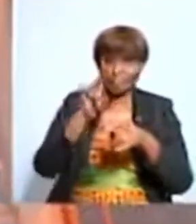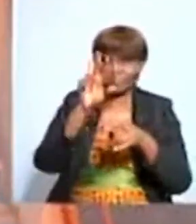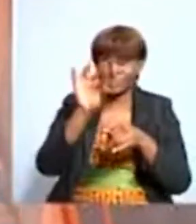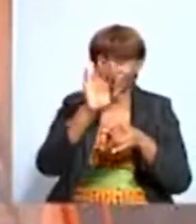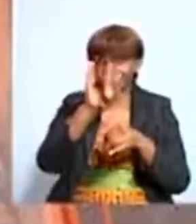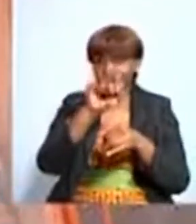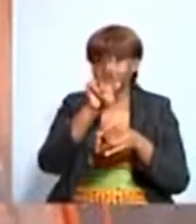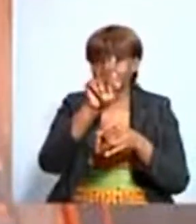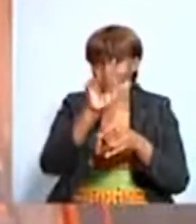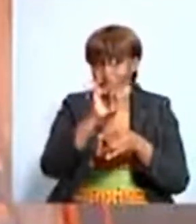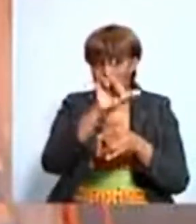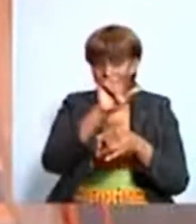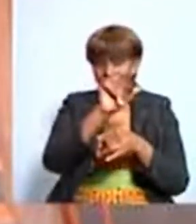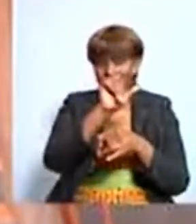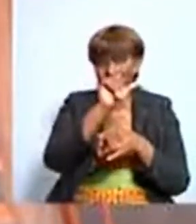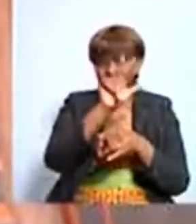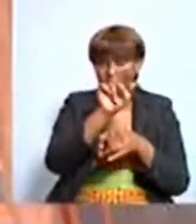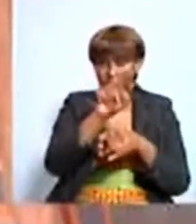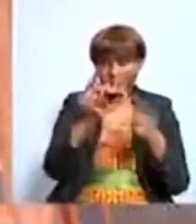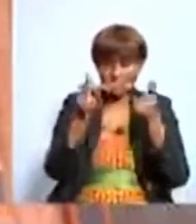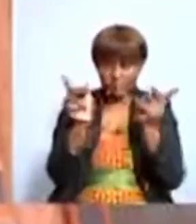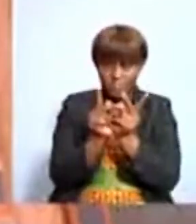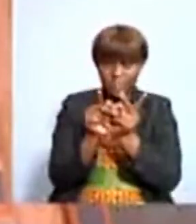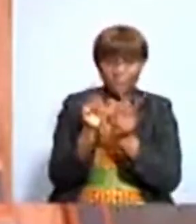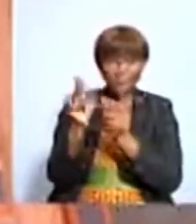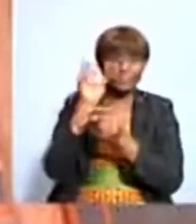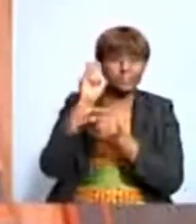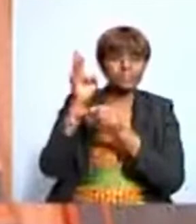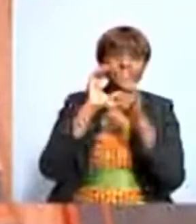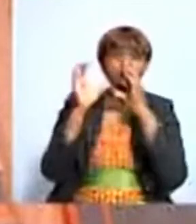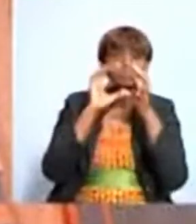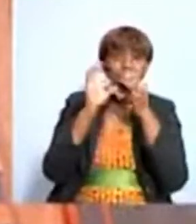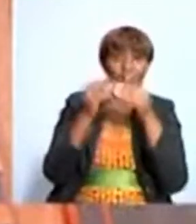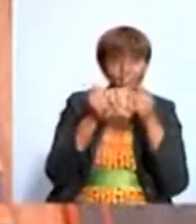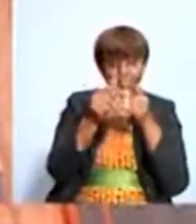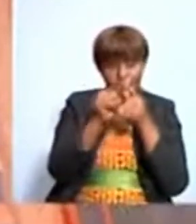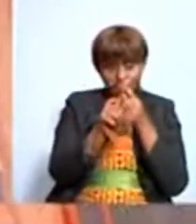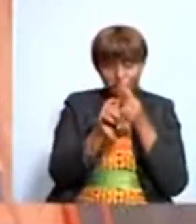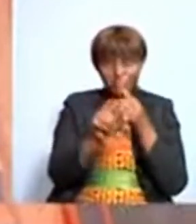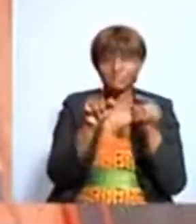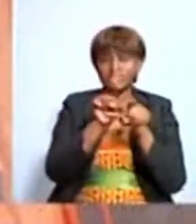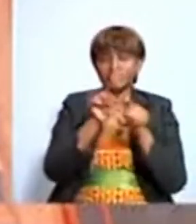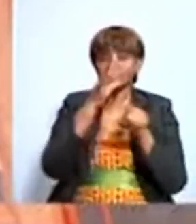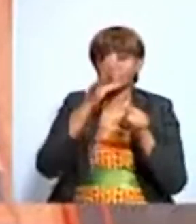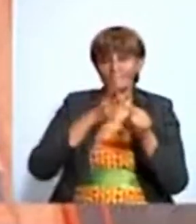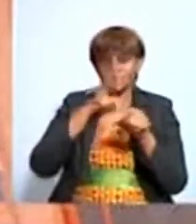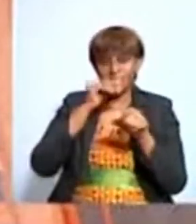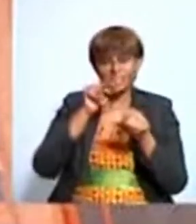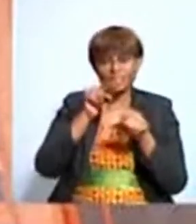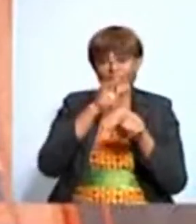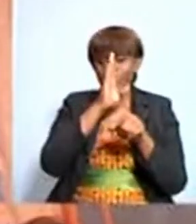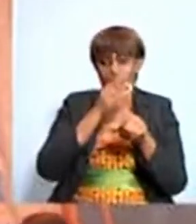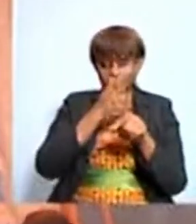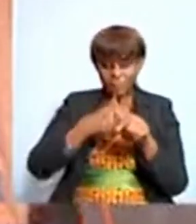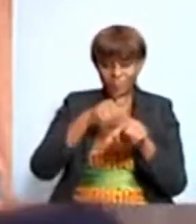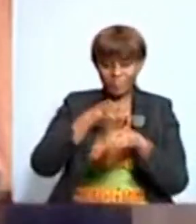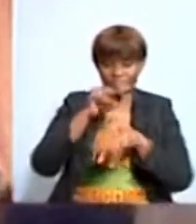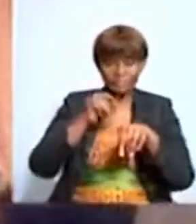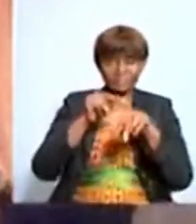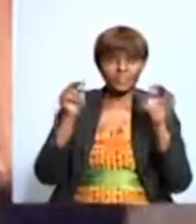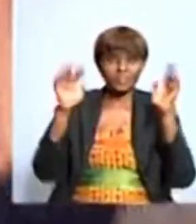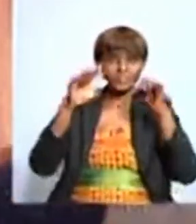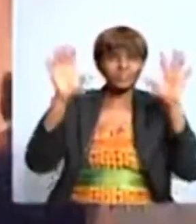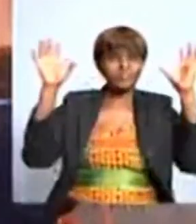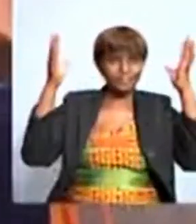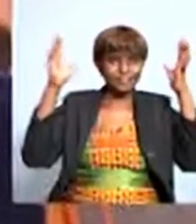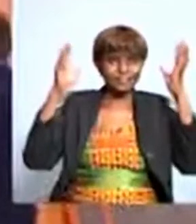July 2023, and the venue of the match will be communicated in due course. Madam Speaker, on behalf of the National Assembly of Zambia,